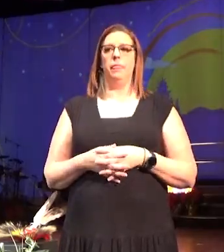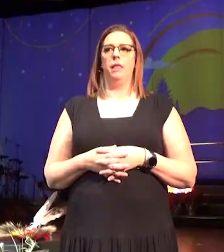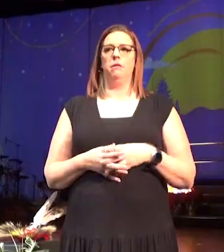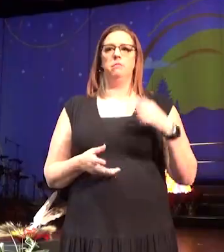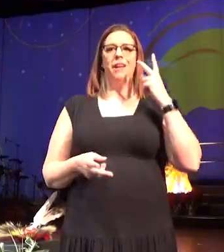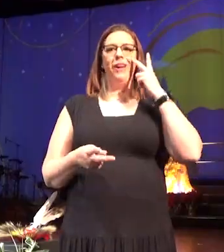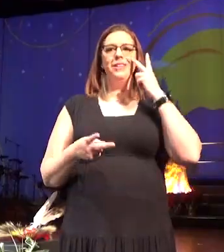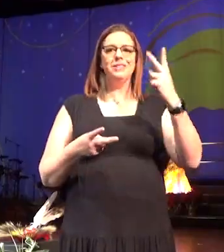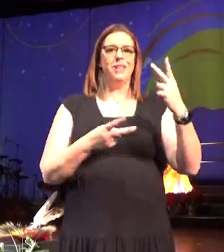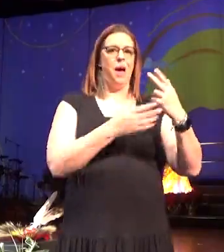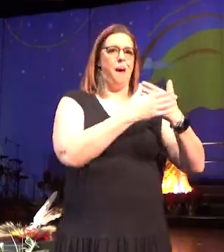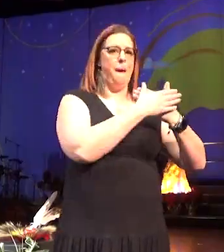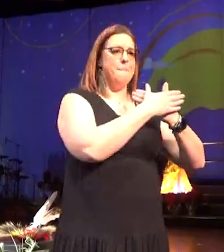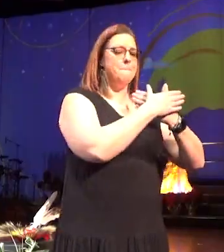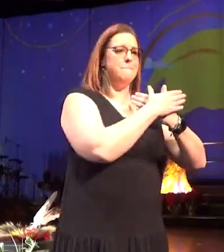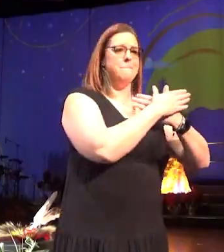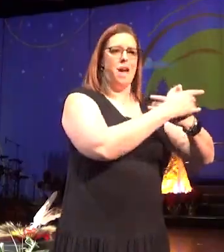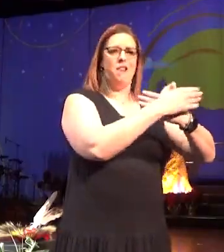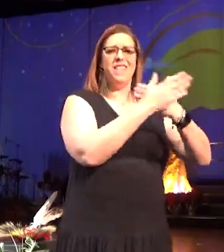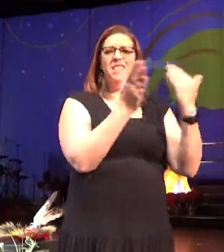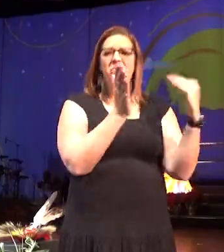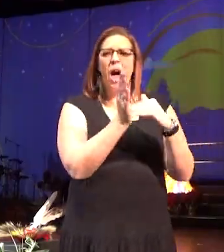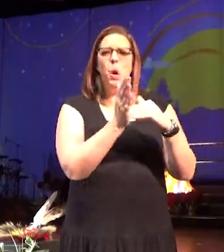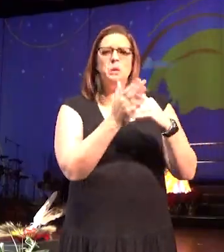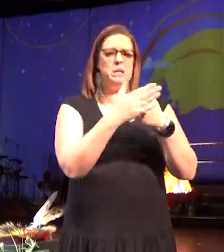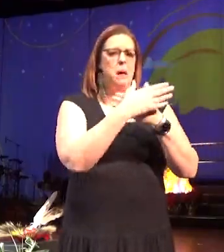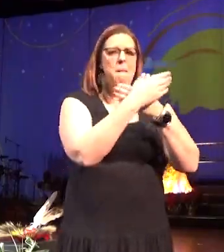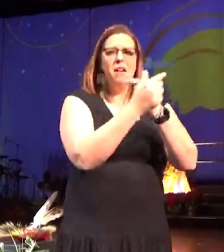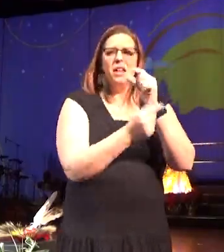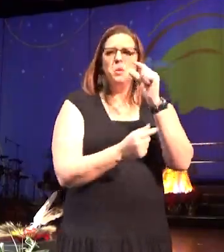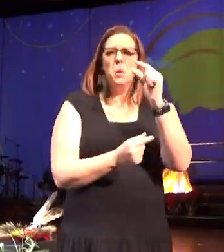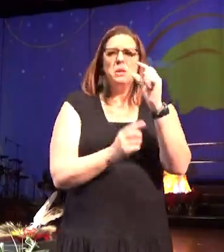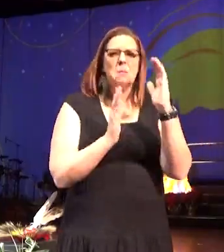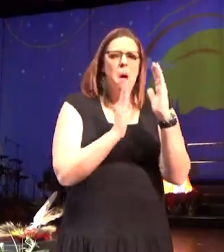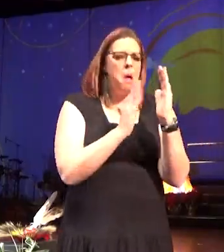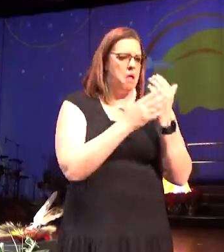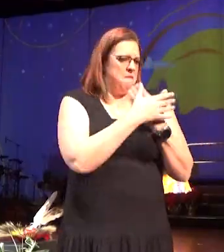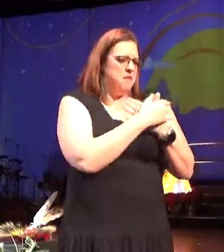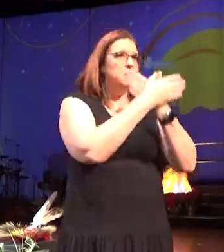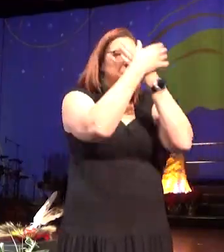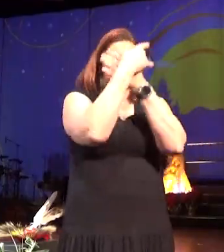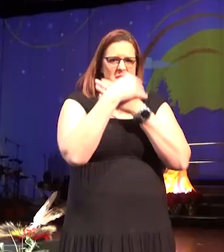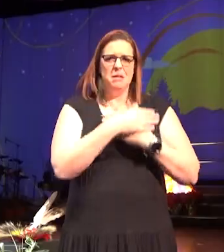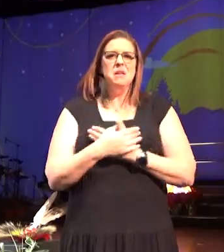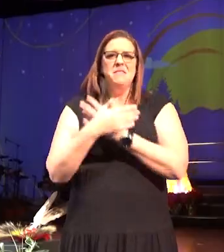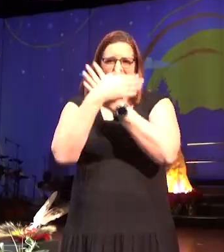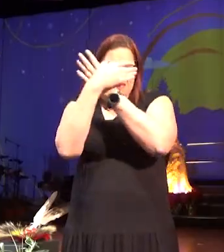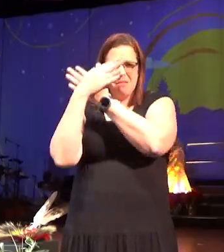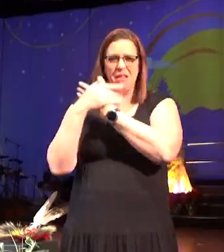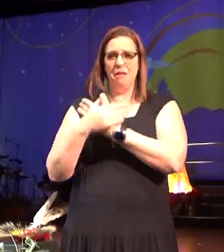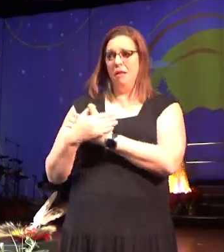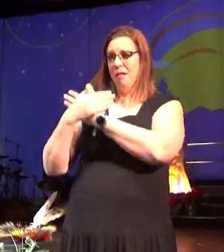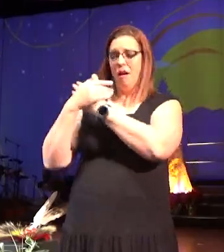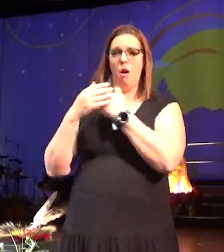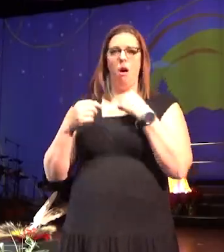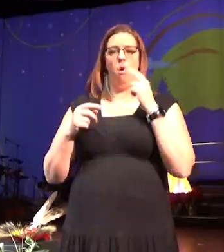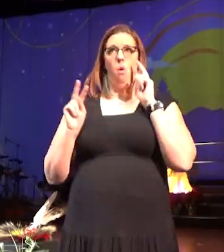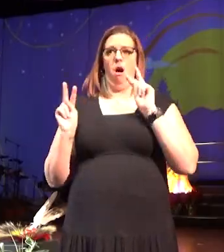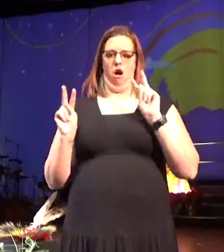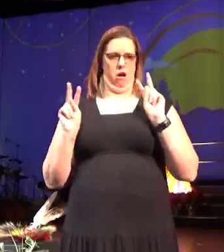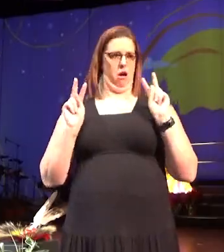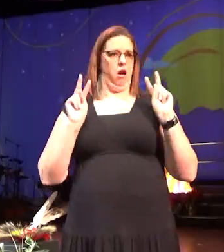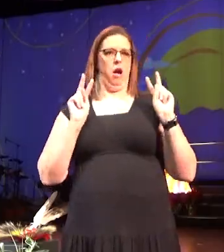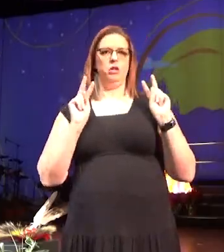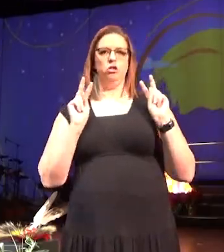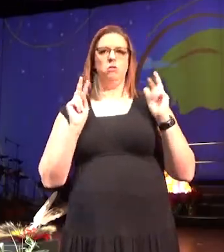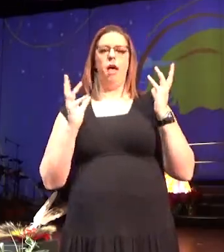these butterflies came, thousands of them, little tiny ones flying all over me. And I watched them,